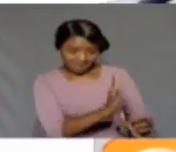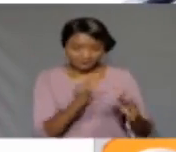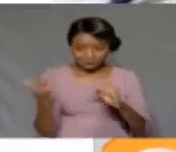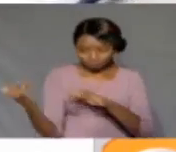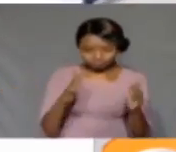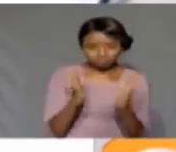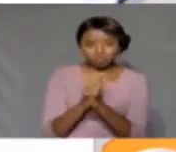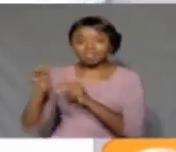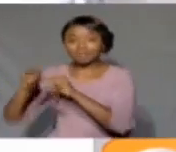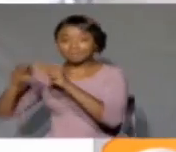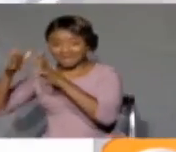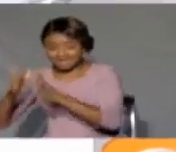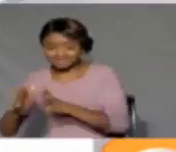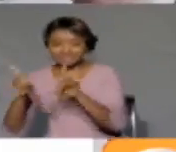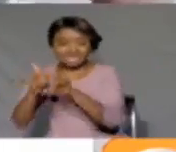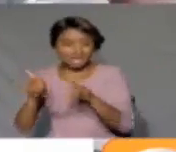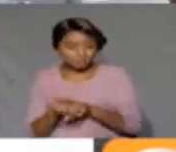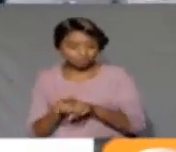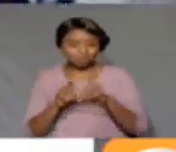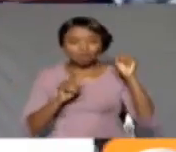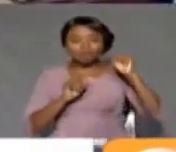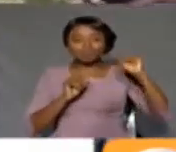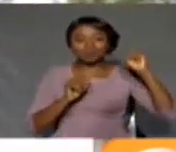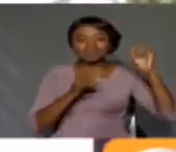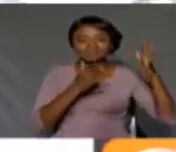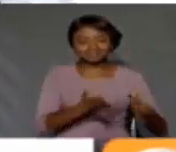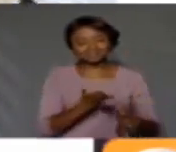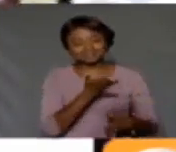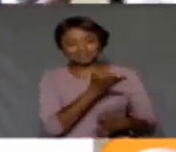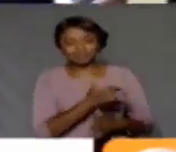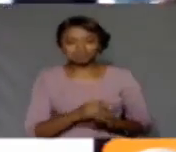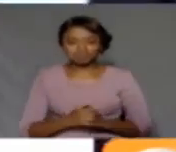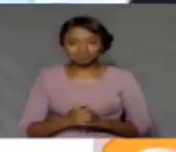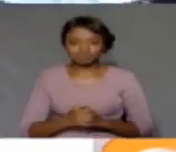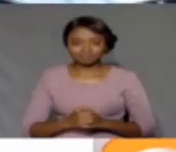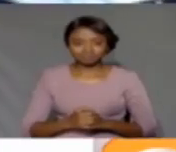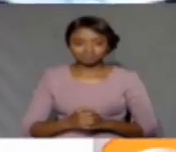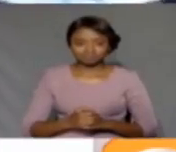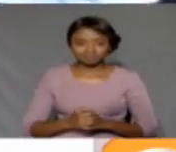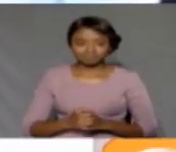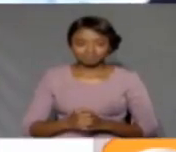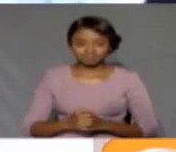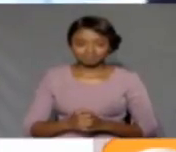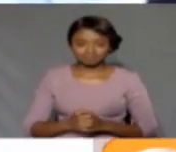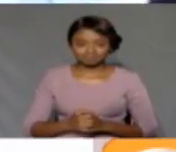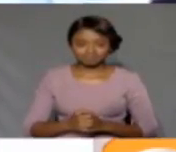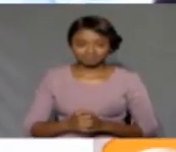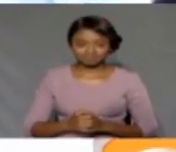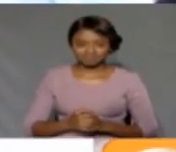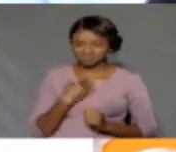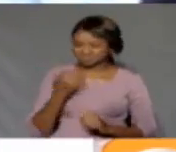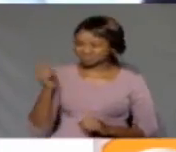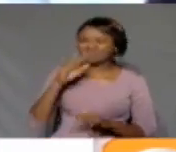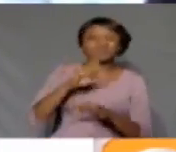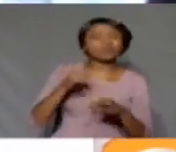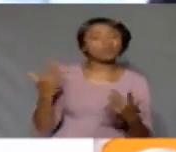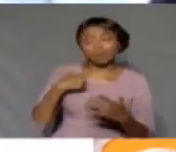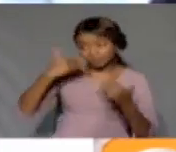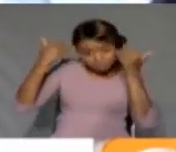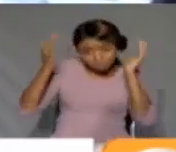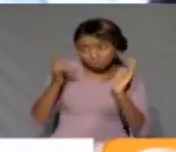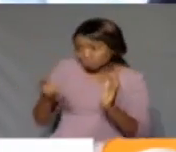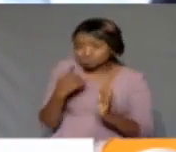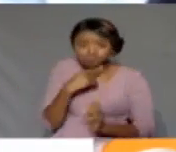and politicians from the region. We can agree on a way forward. We can't have a can just come here. Photos all around. We don't know you.